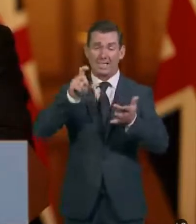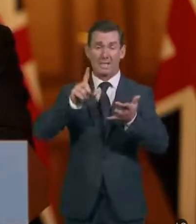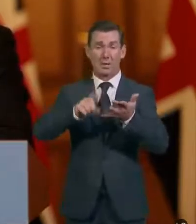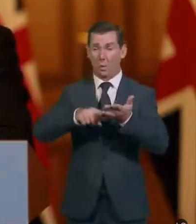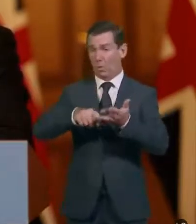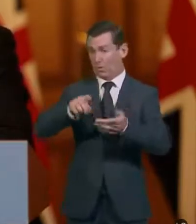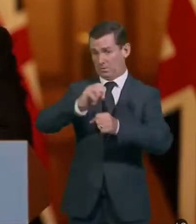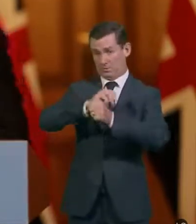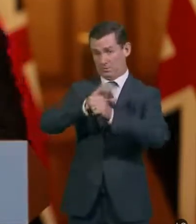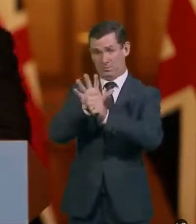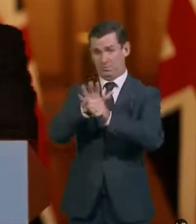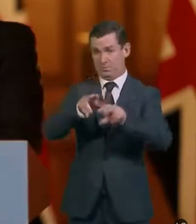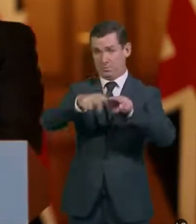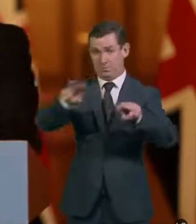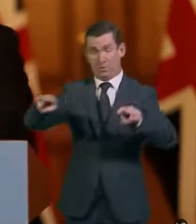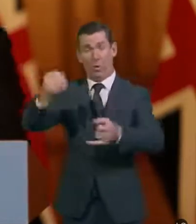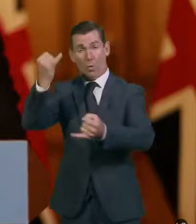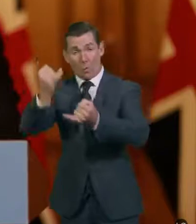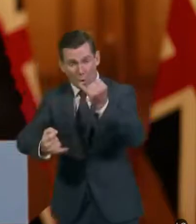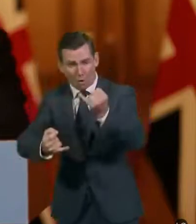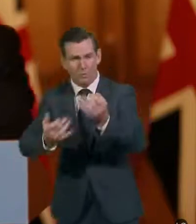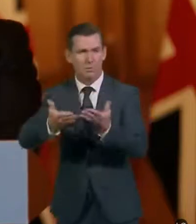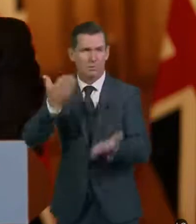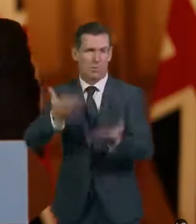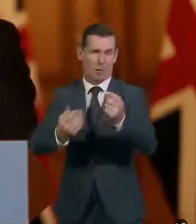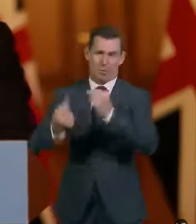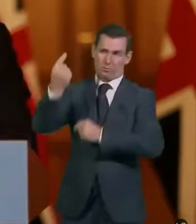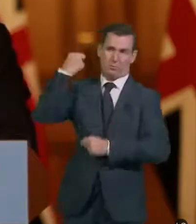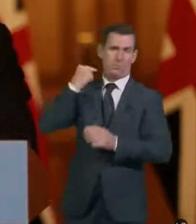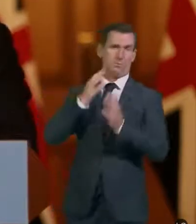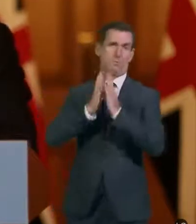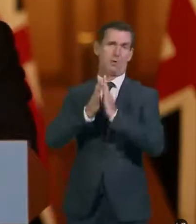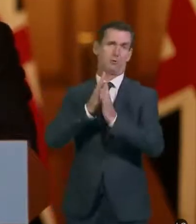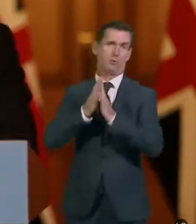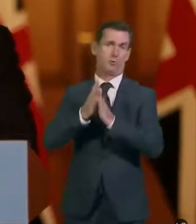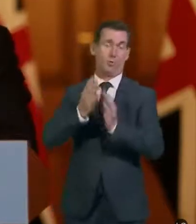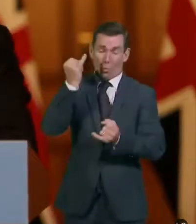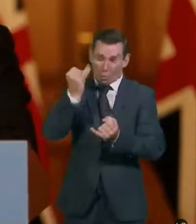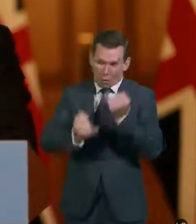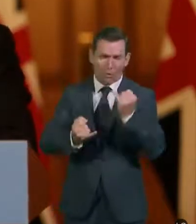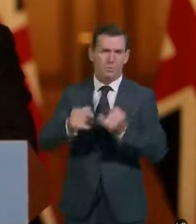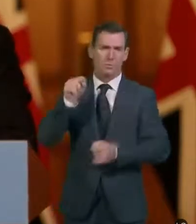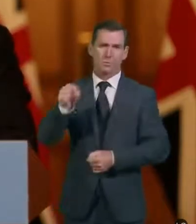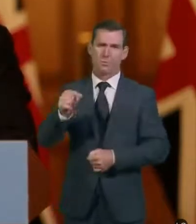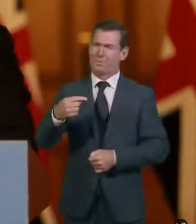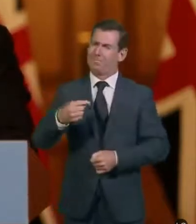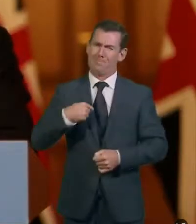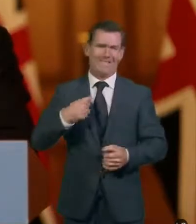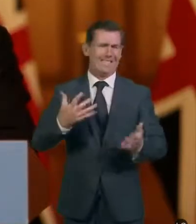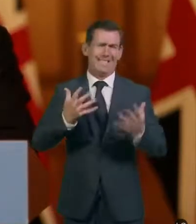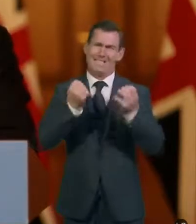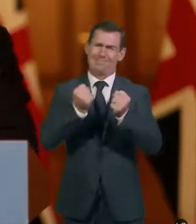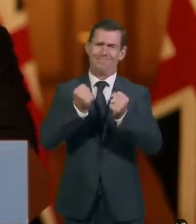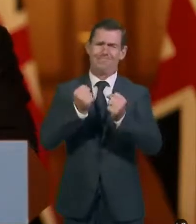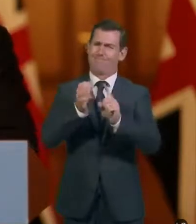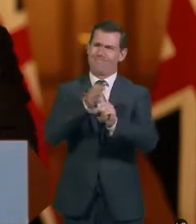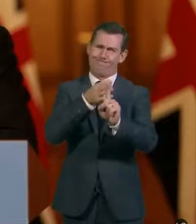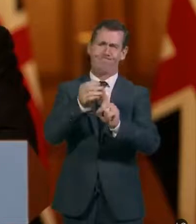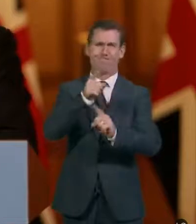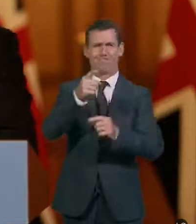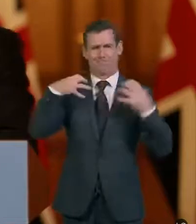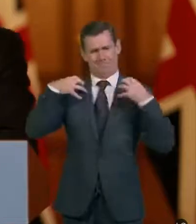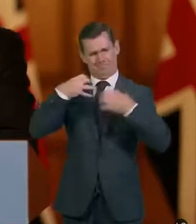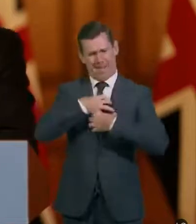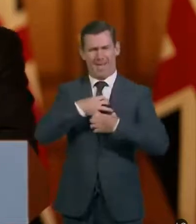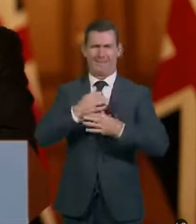first wave. So I urge the mayor to reconsider and engage constructively.